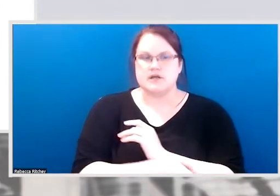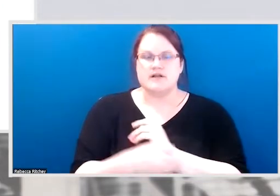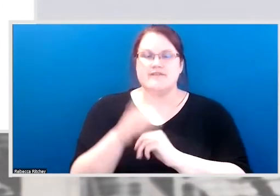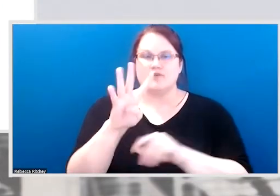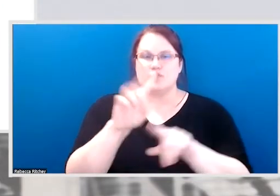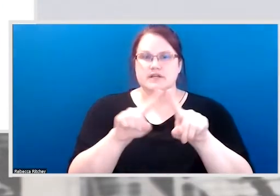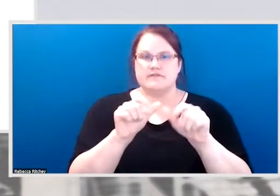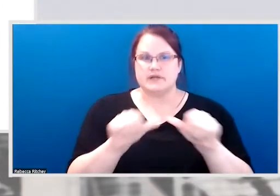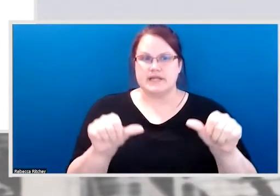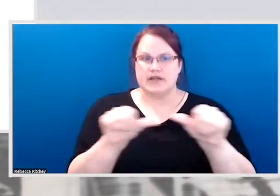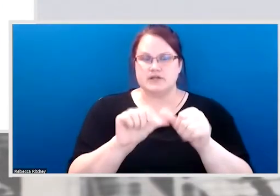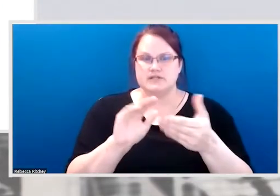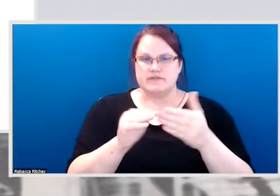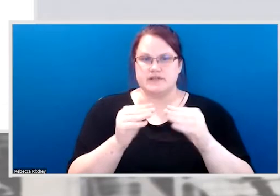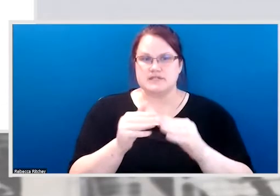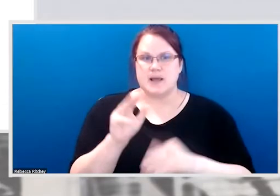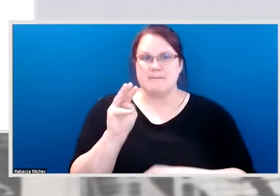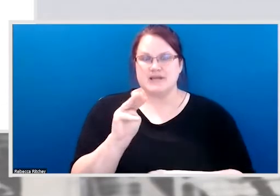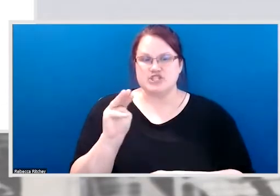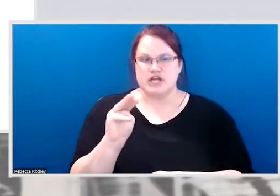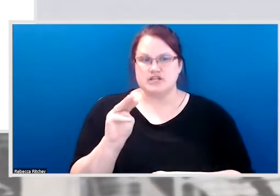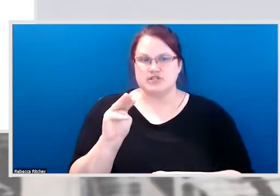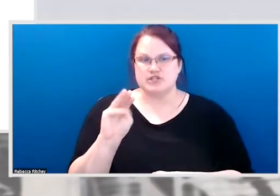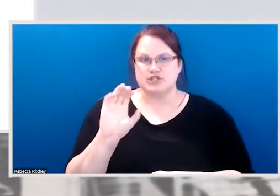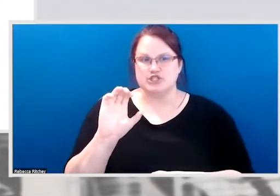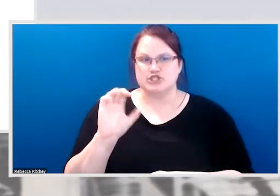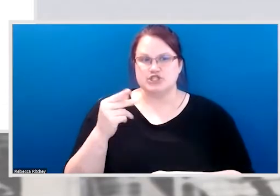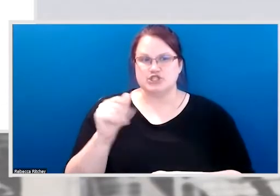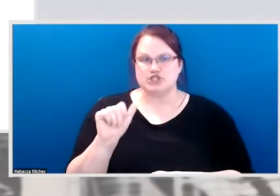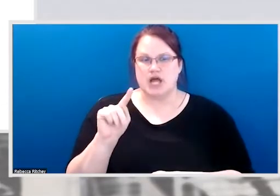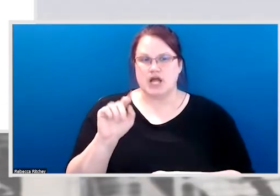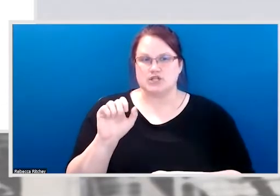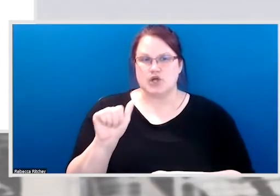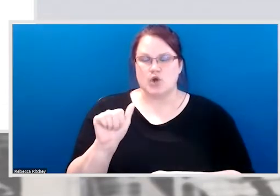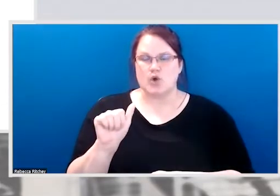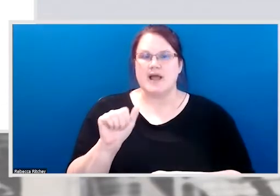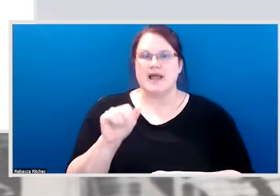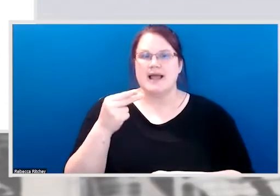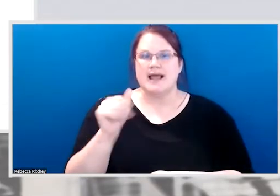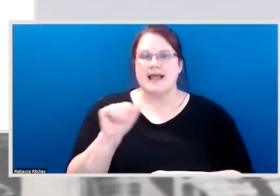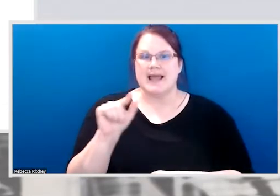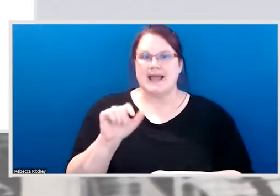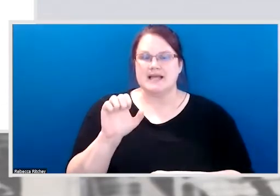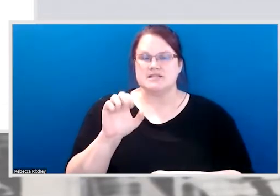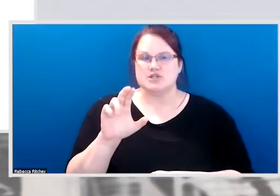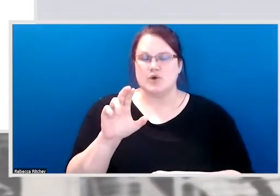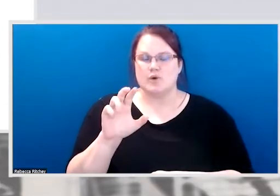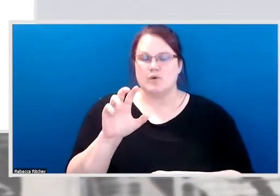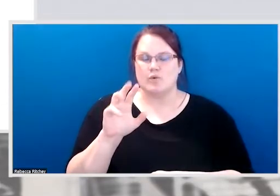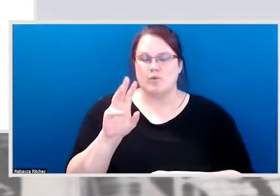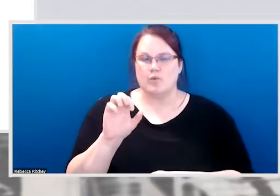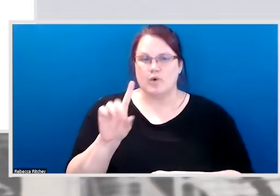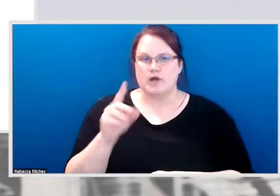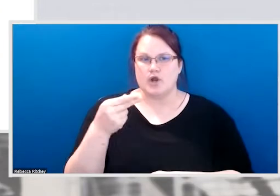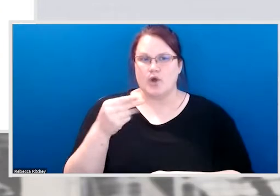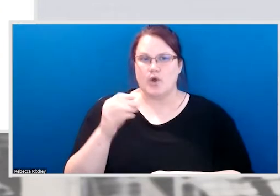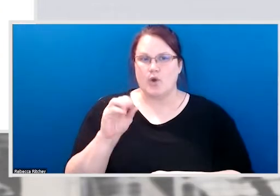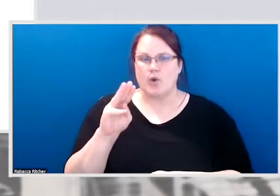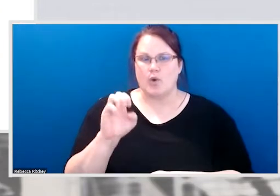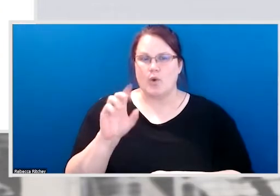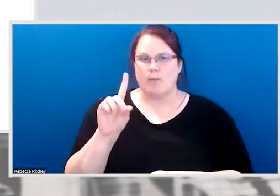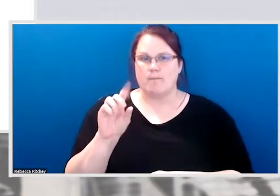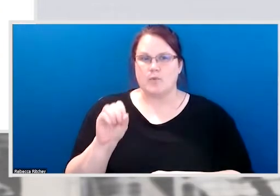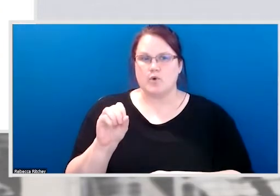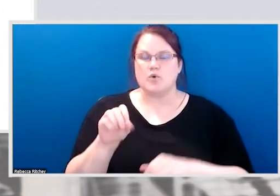city, in the Manchester and Chateau neighborhoods, in Uptown, in Hazelwood, and in Homewood. And actually next Tuesday are taking to the